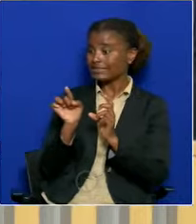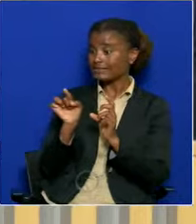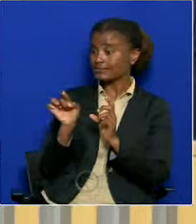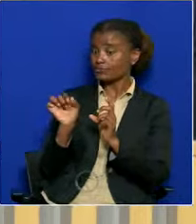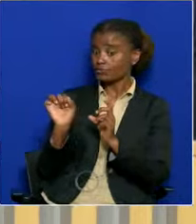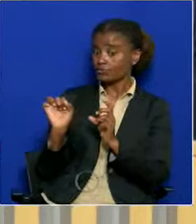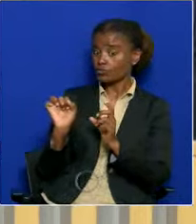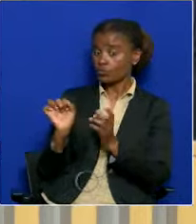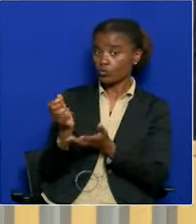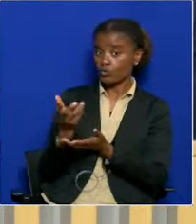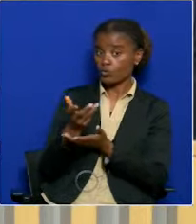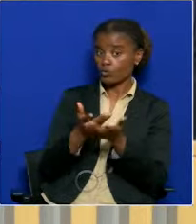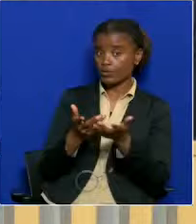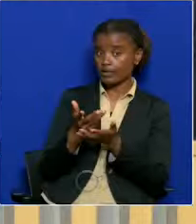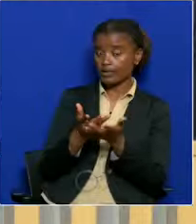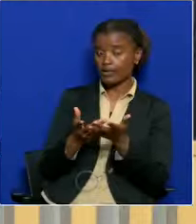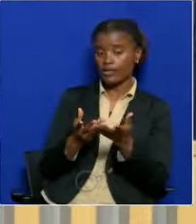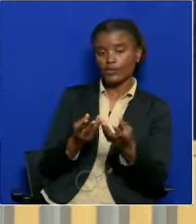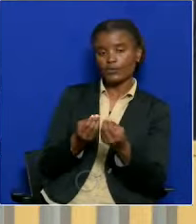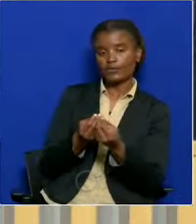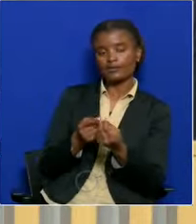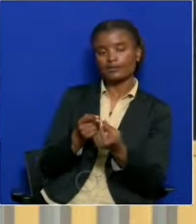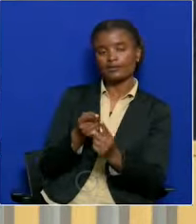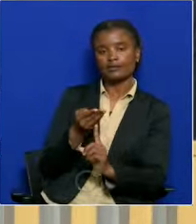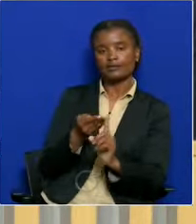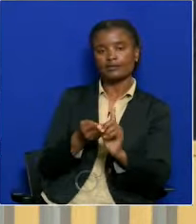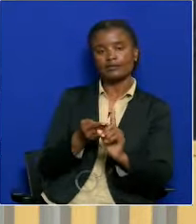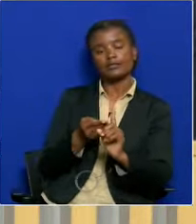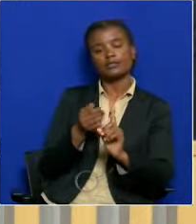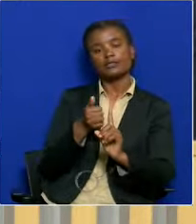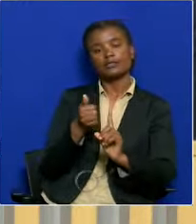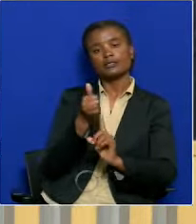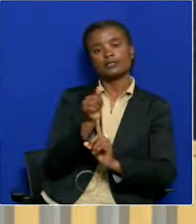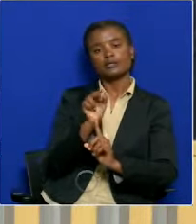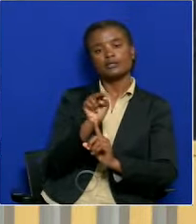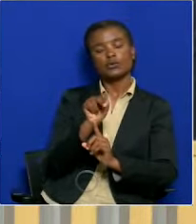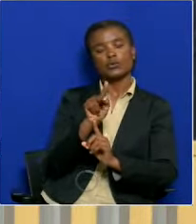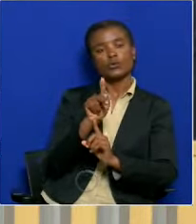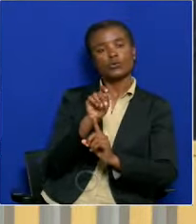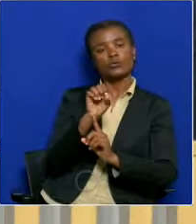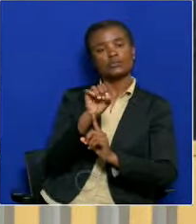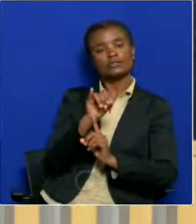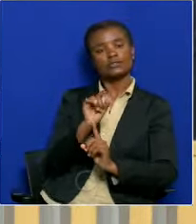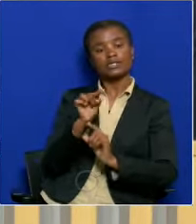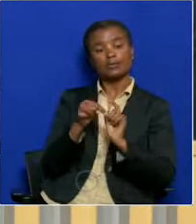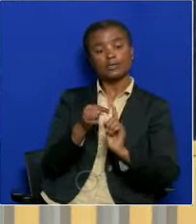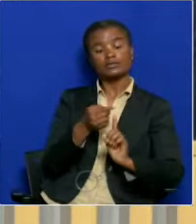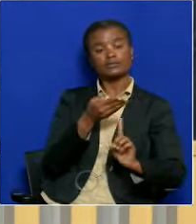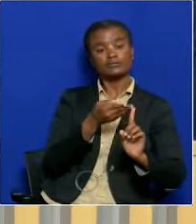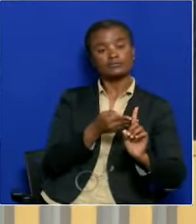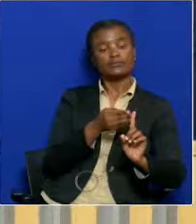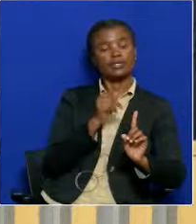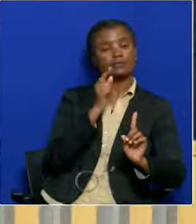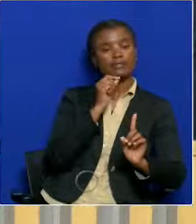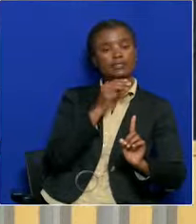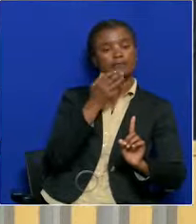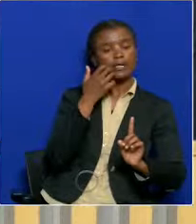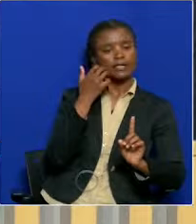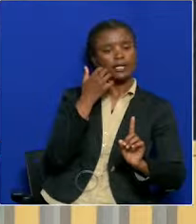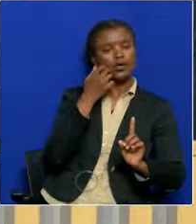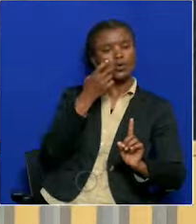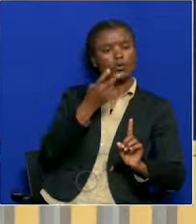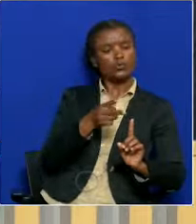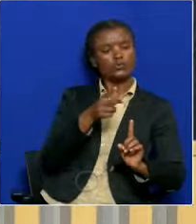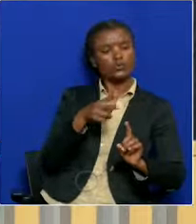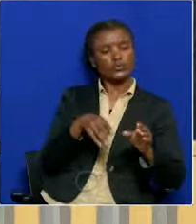with Sergeant Nkosi relating to Mr. Matlala, including the document that you say you told him he should